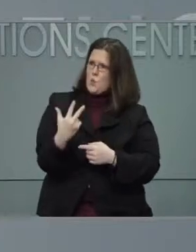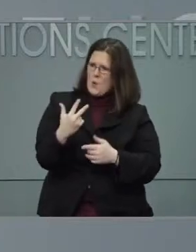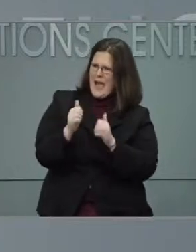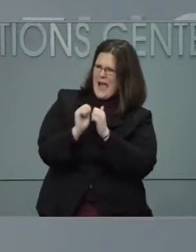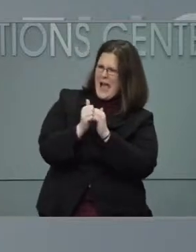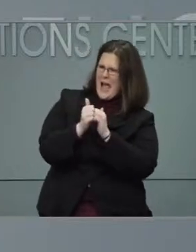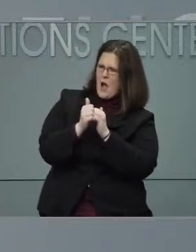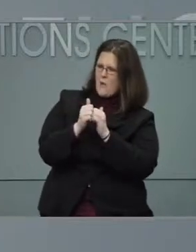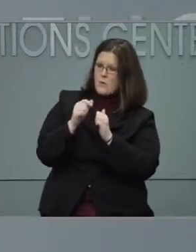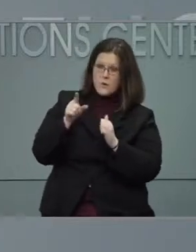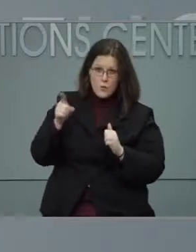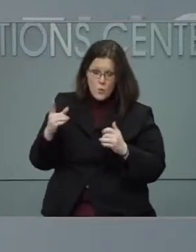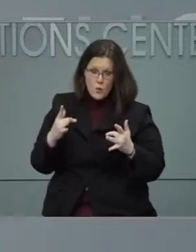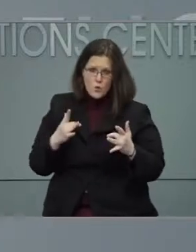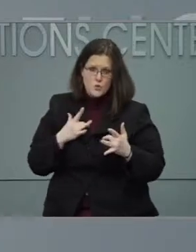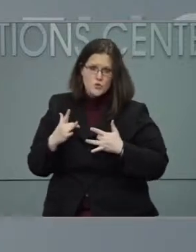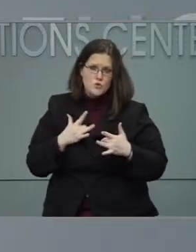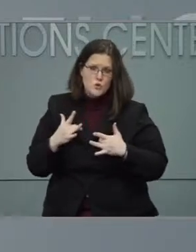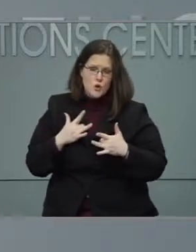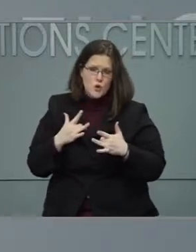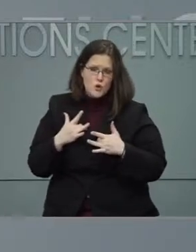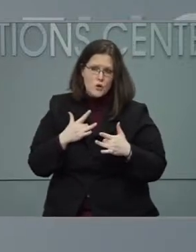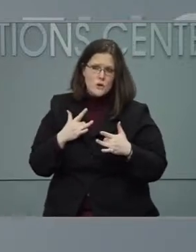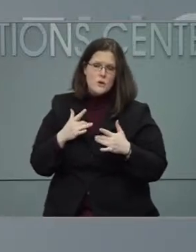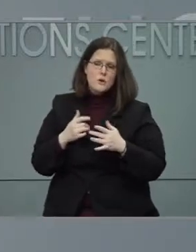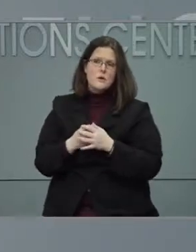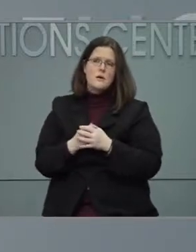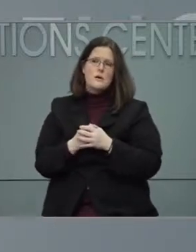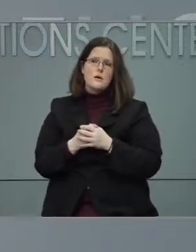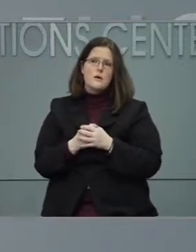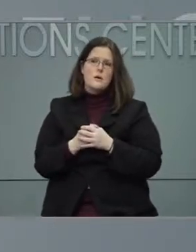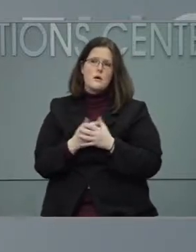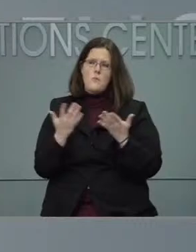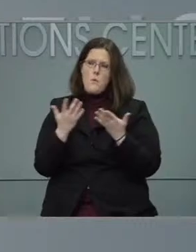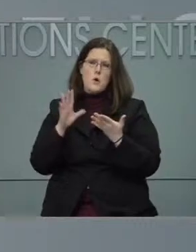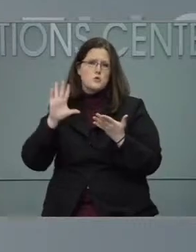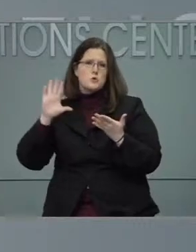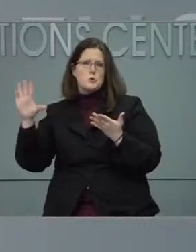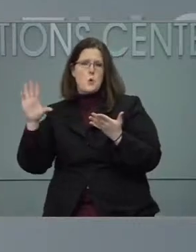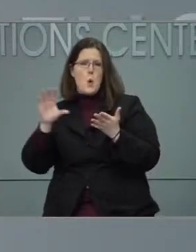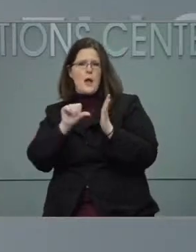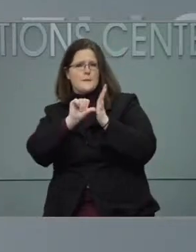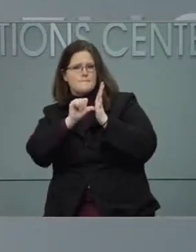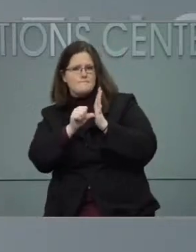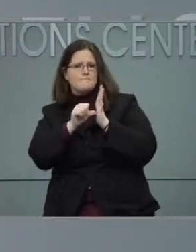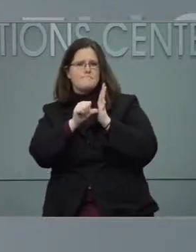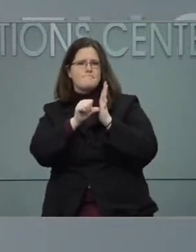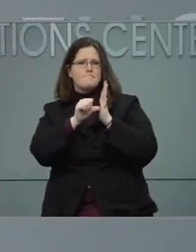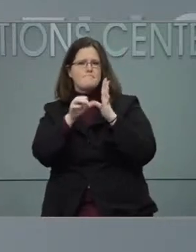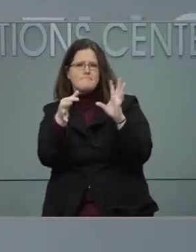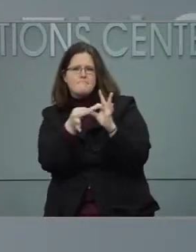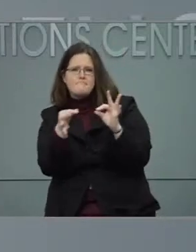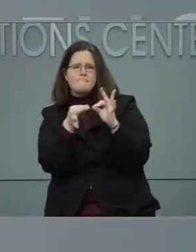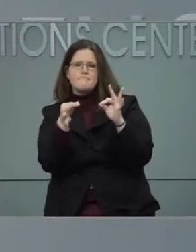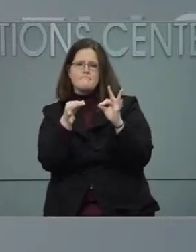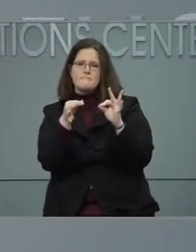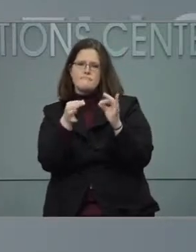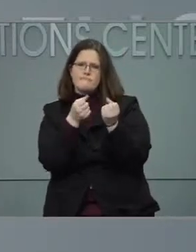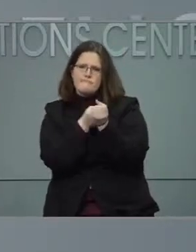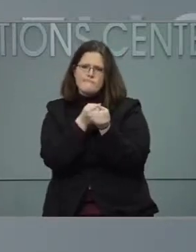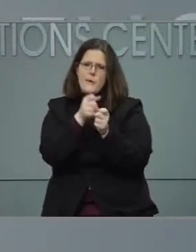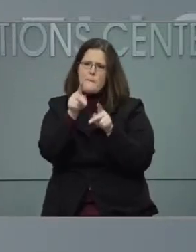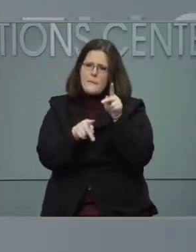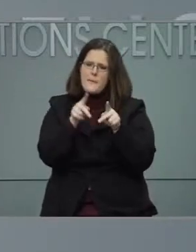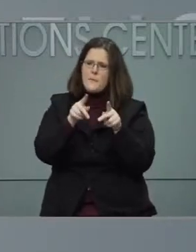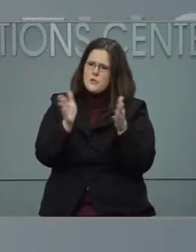How concerning is that to you? And what's your message to folks who are still not coming in for even